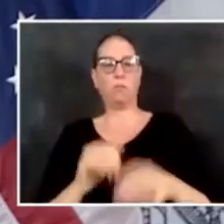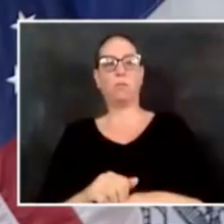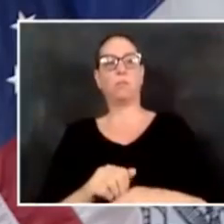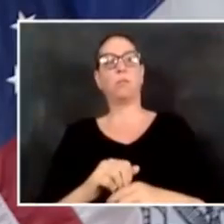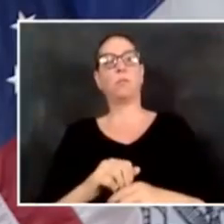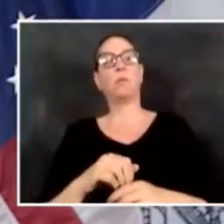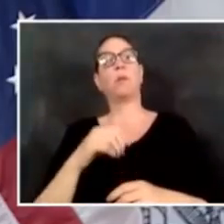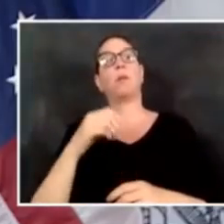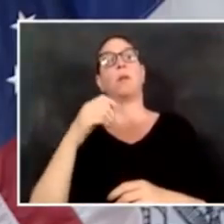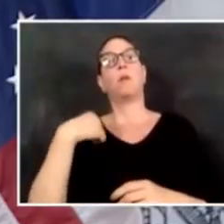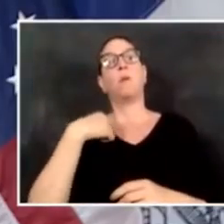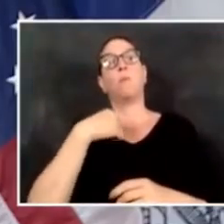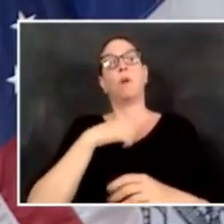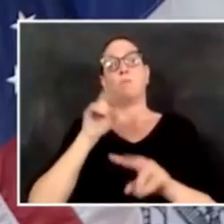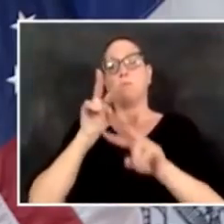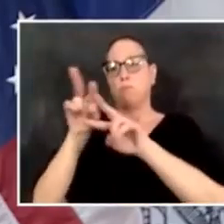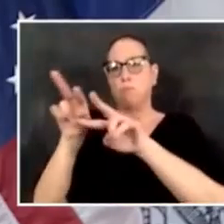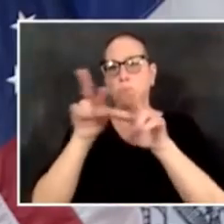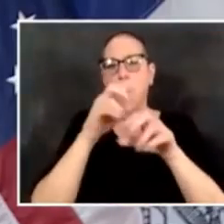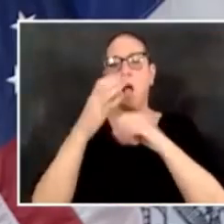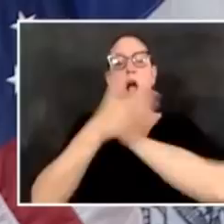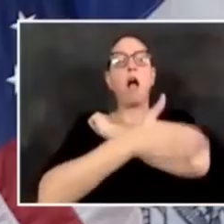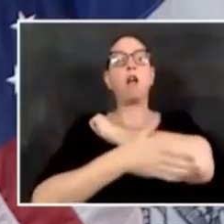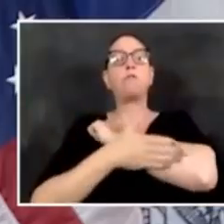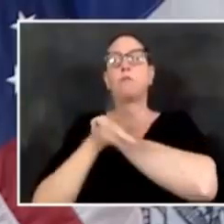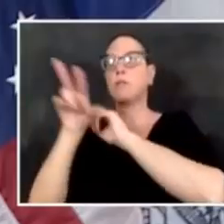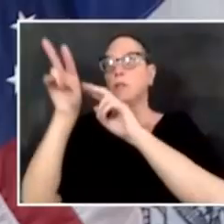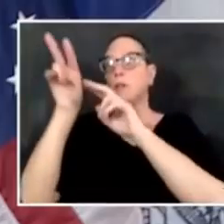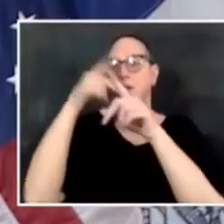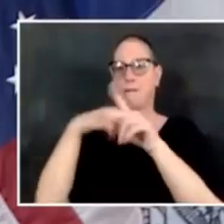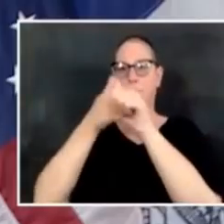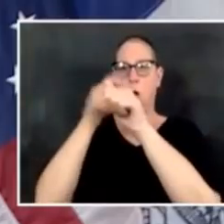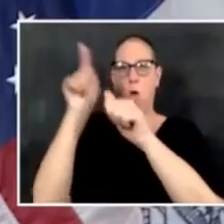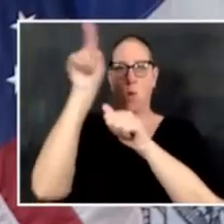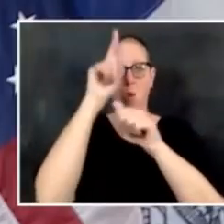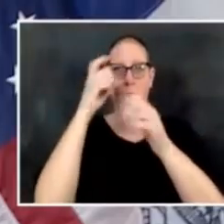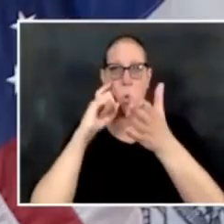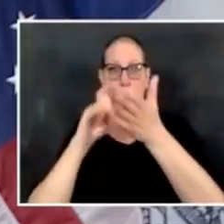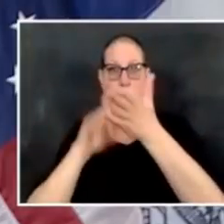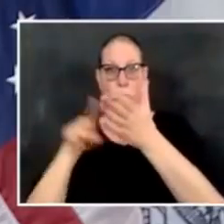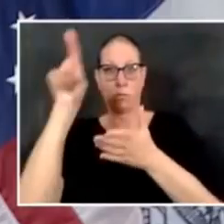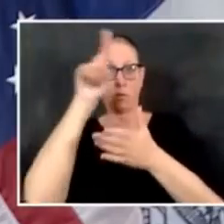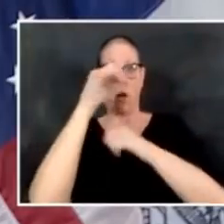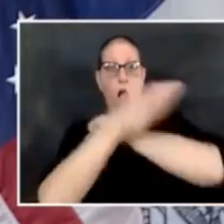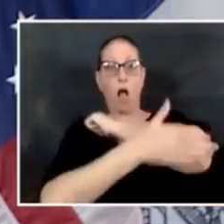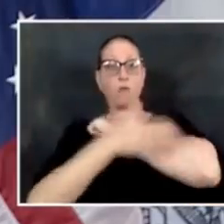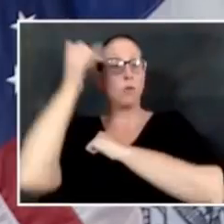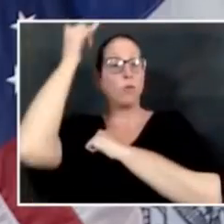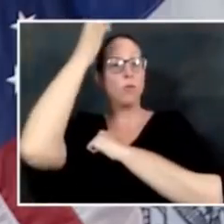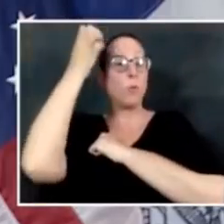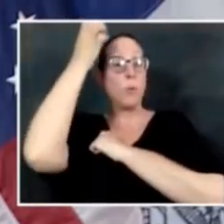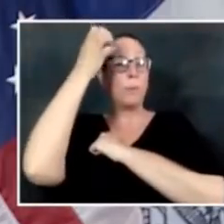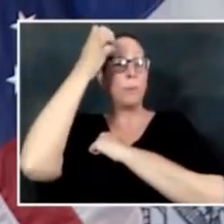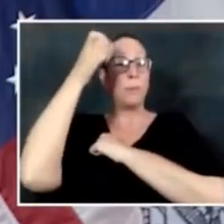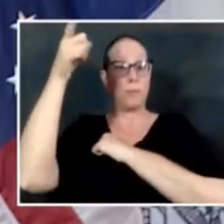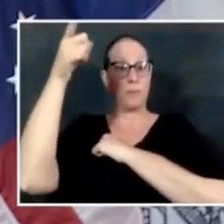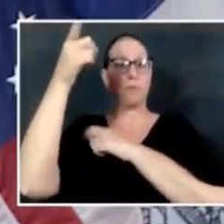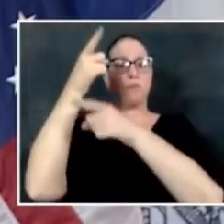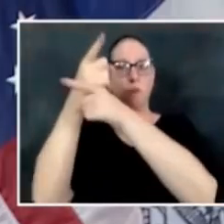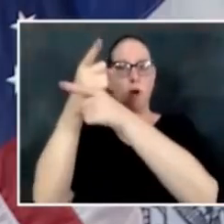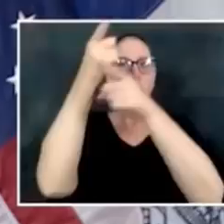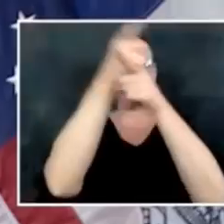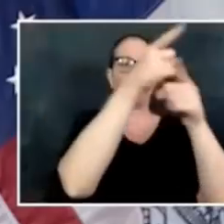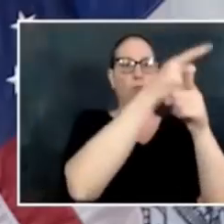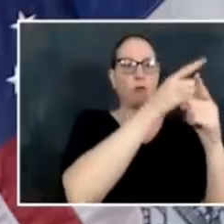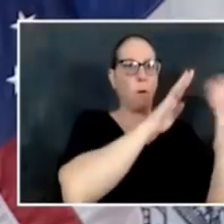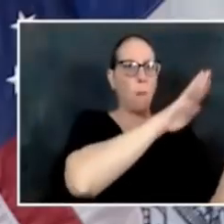of small business that have the greater ability to practice social distancing. Those tend to be the first wave. I think that's the kind of thing we'll be looking to do